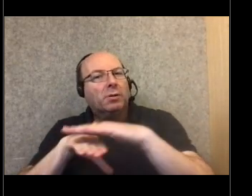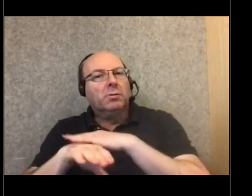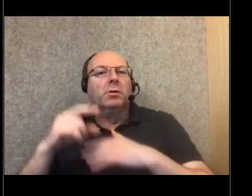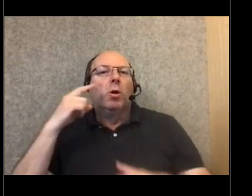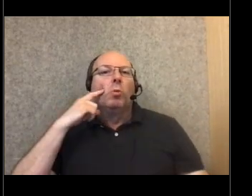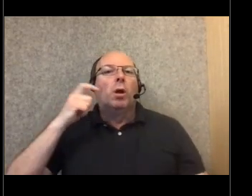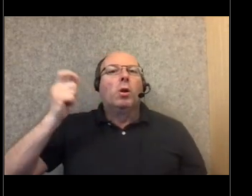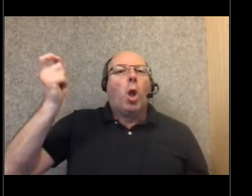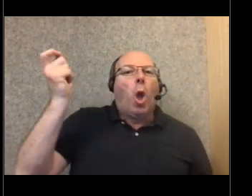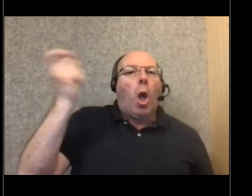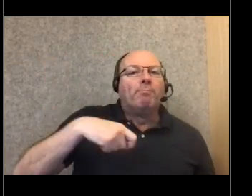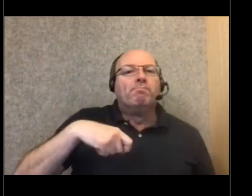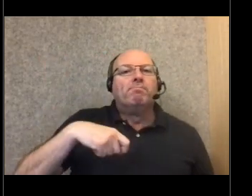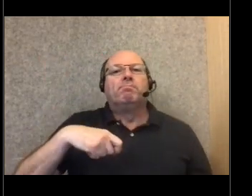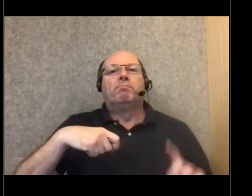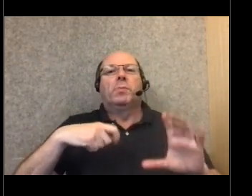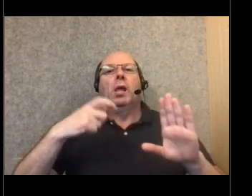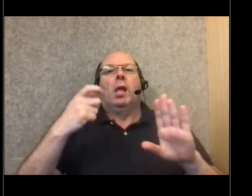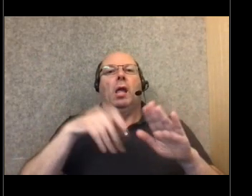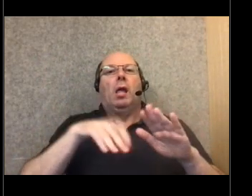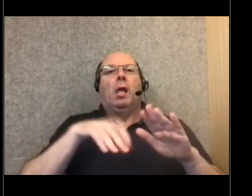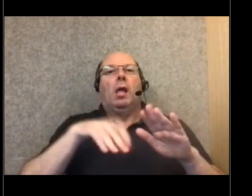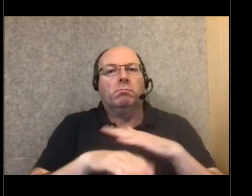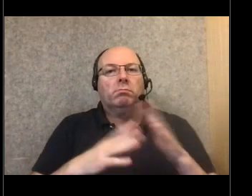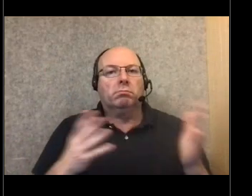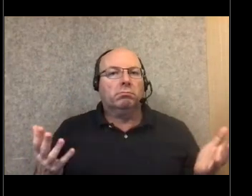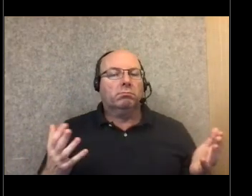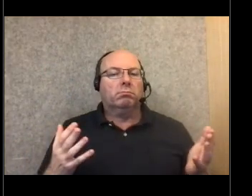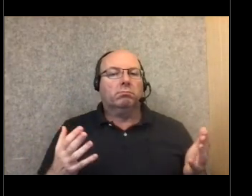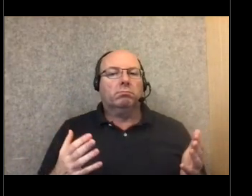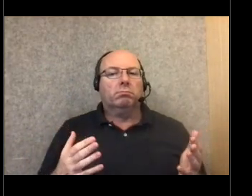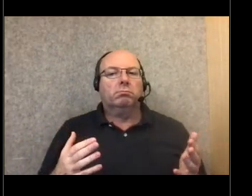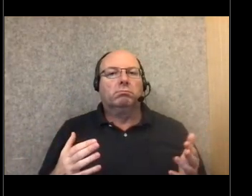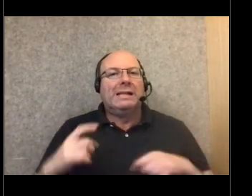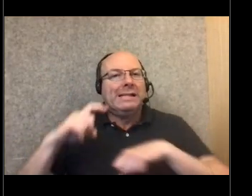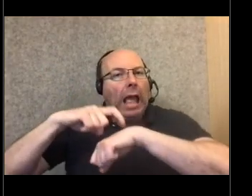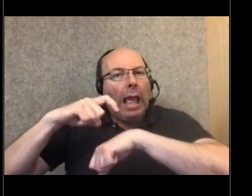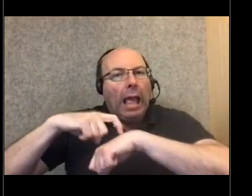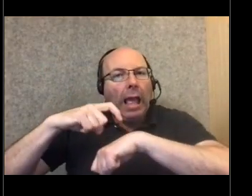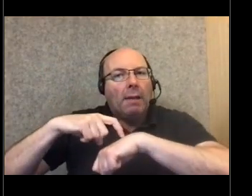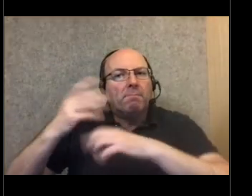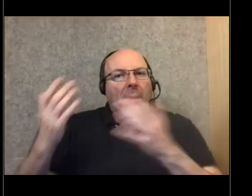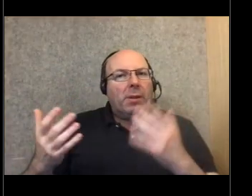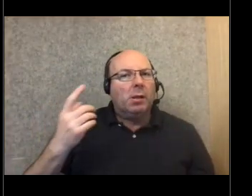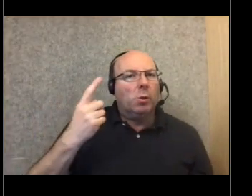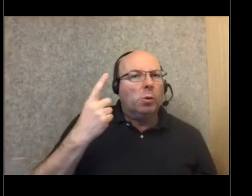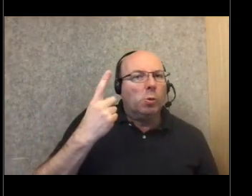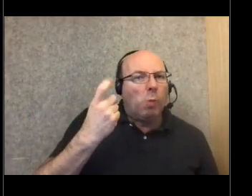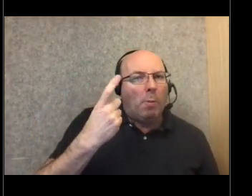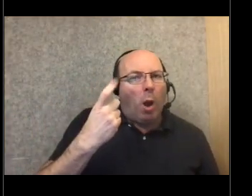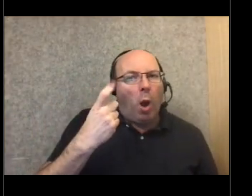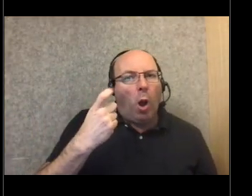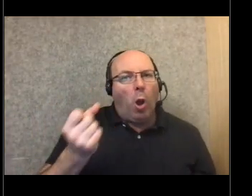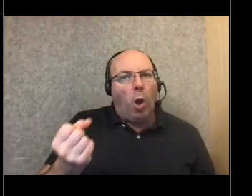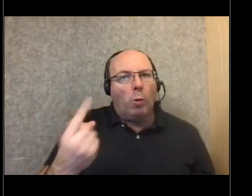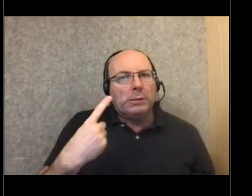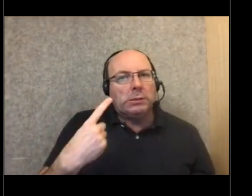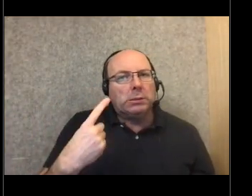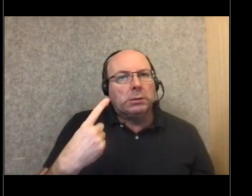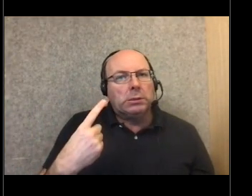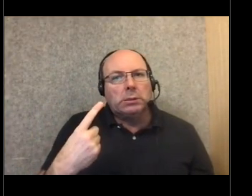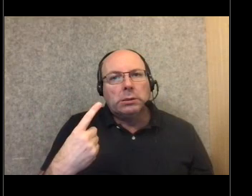to enter, that could be the case. We have time for maybe one other